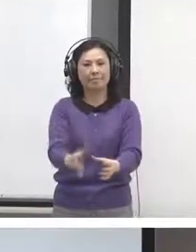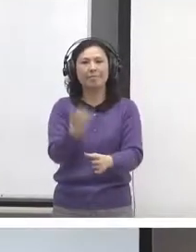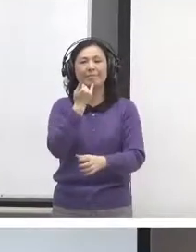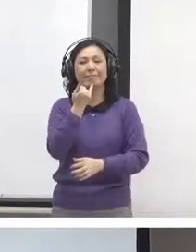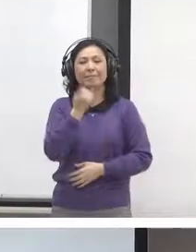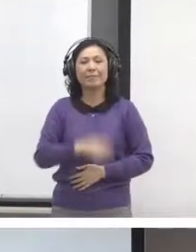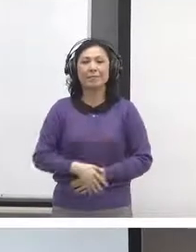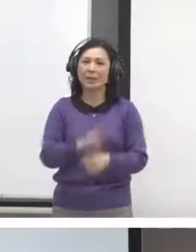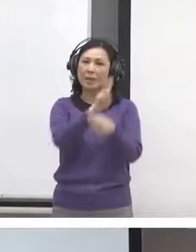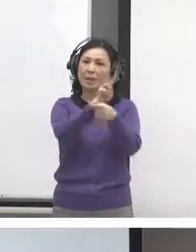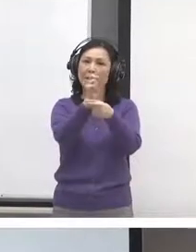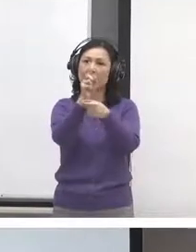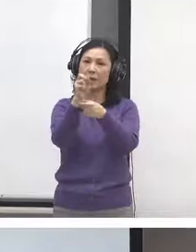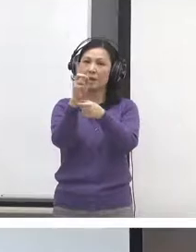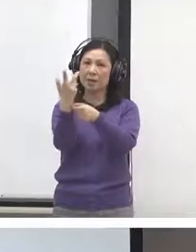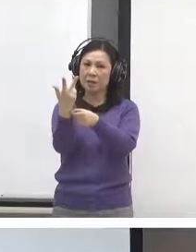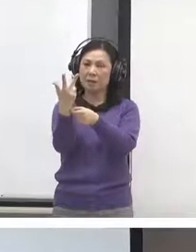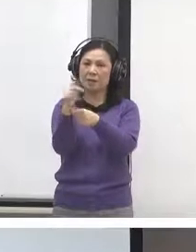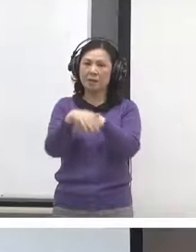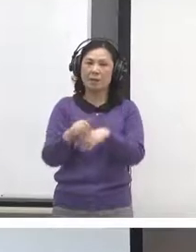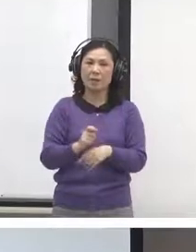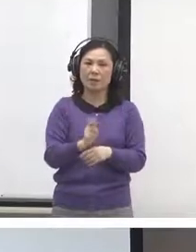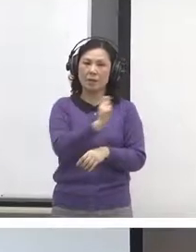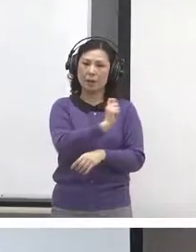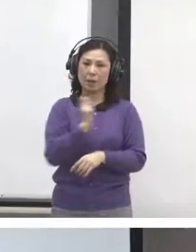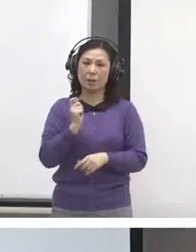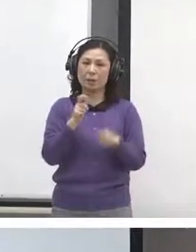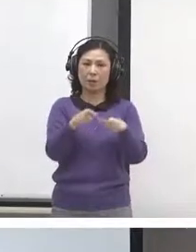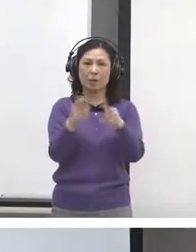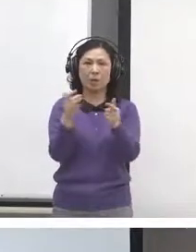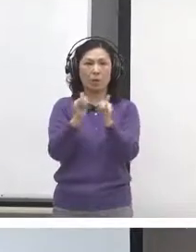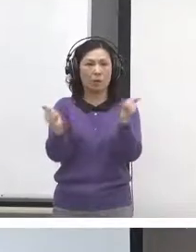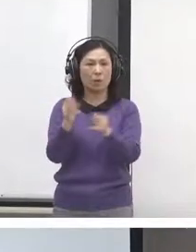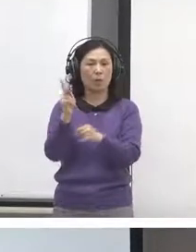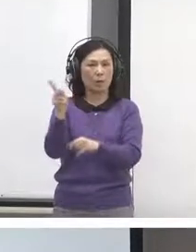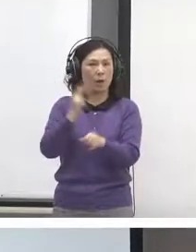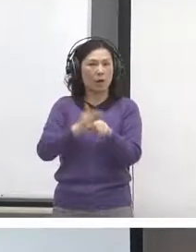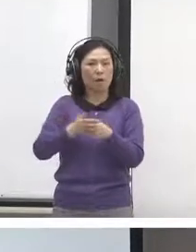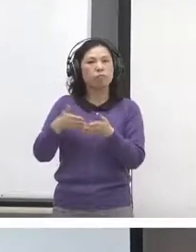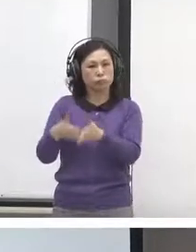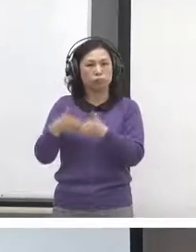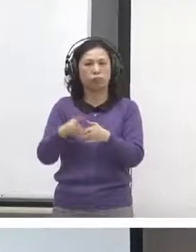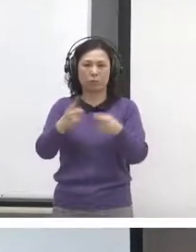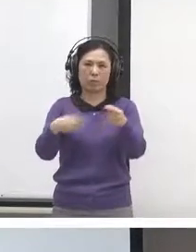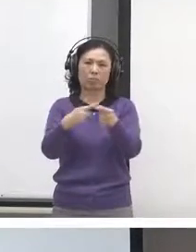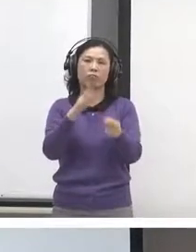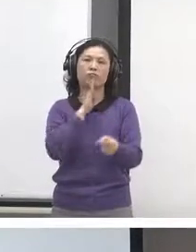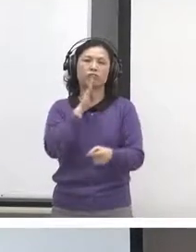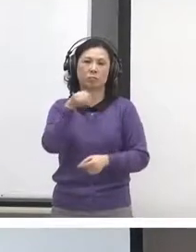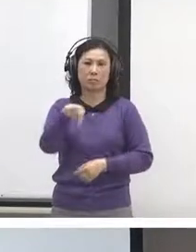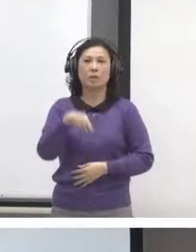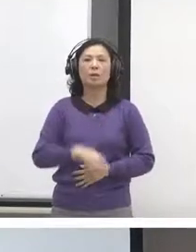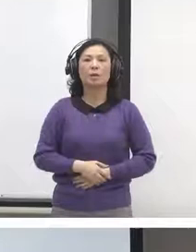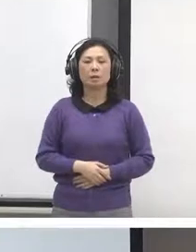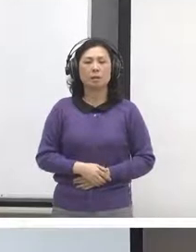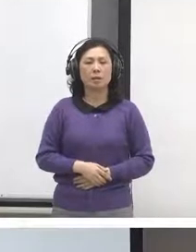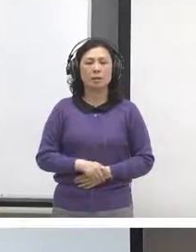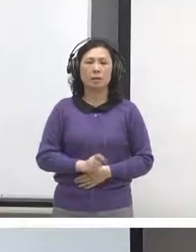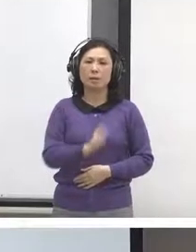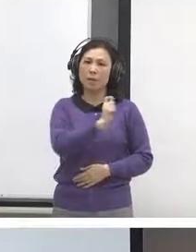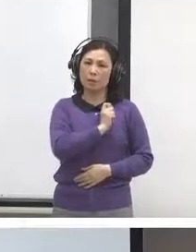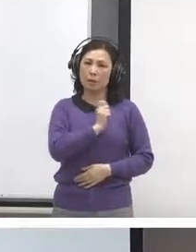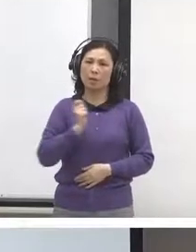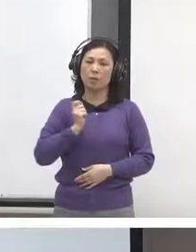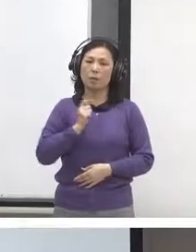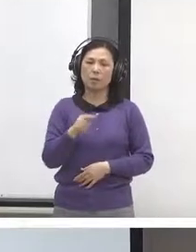2017 was also a really big year for Civic Tech in Toronto. Founders of Civic Tech Toronto, working in collaboration with public service, started Code